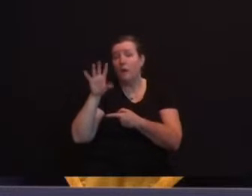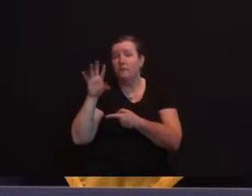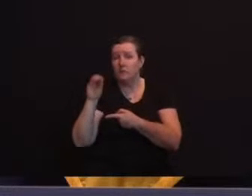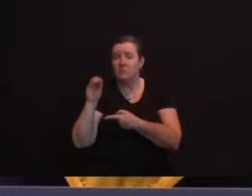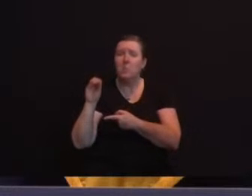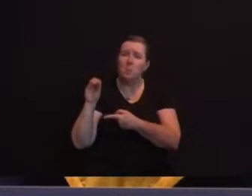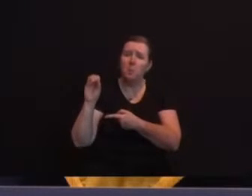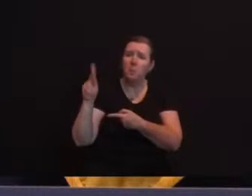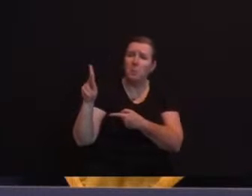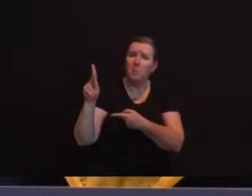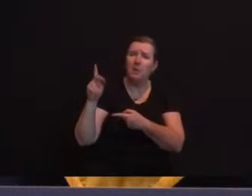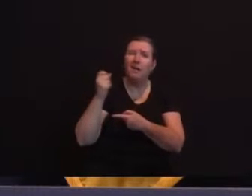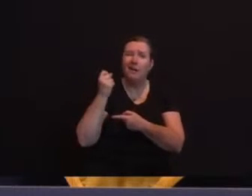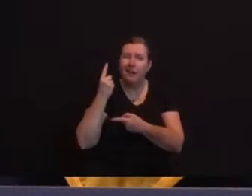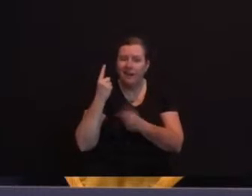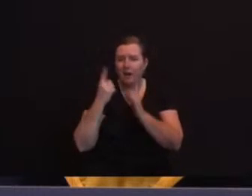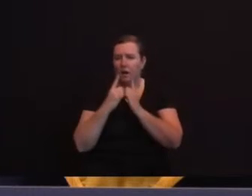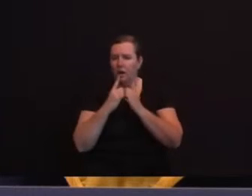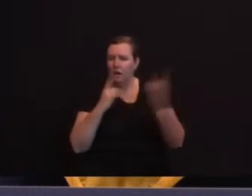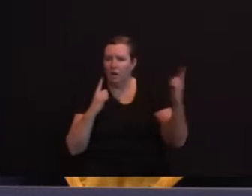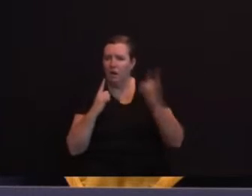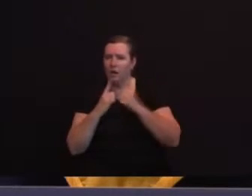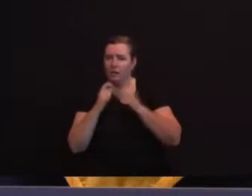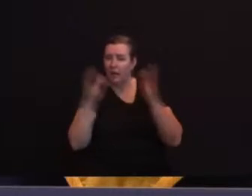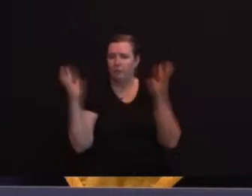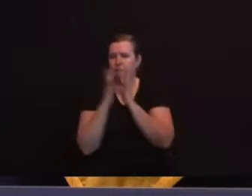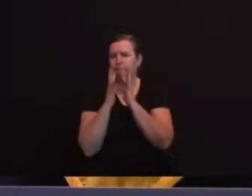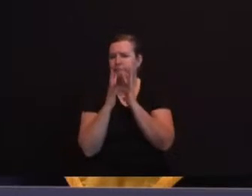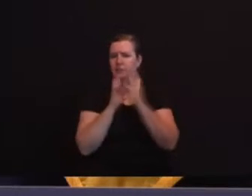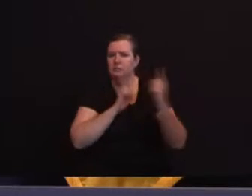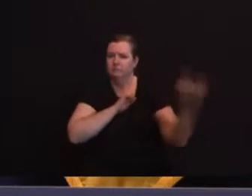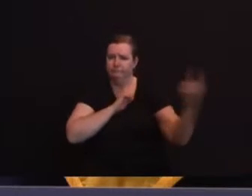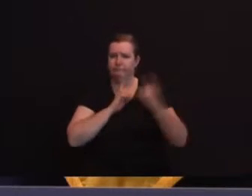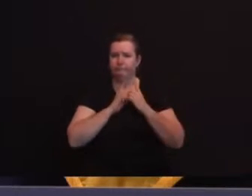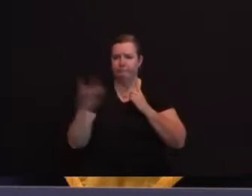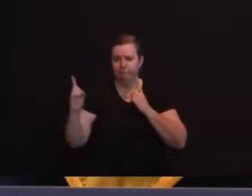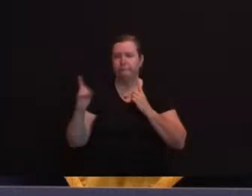is today, and it will be when the 150 goes into effect. Social